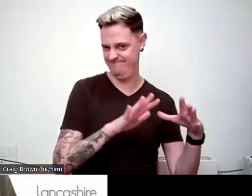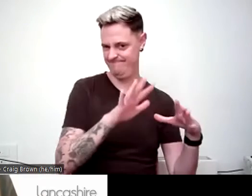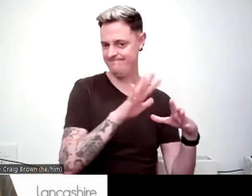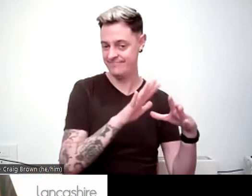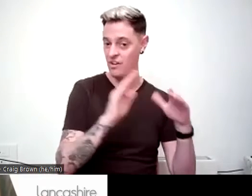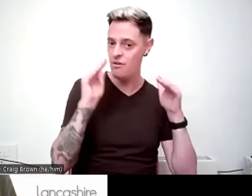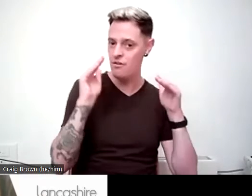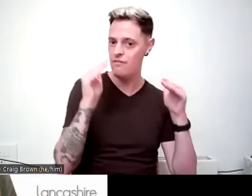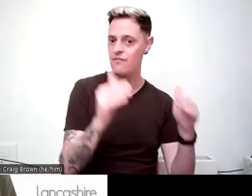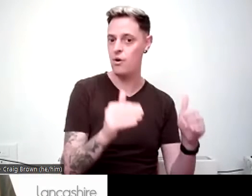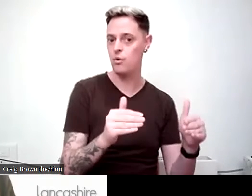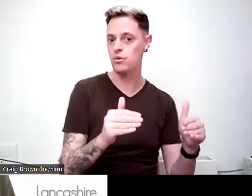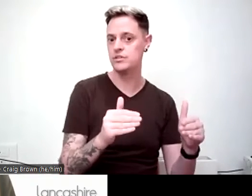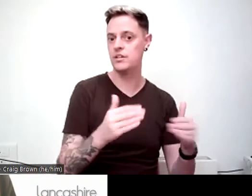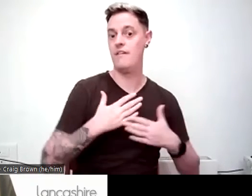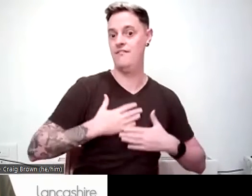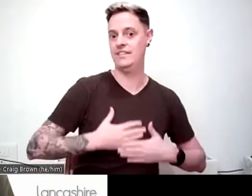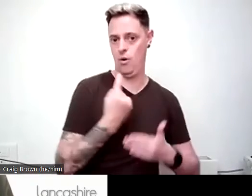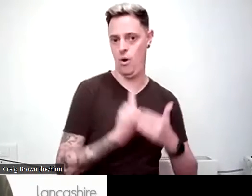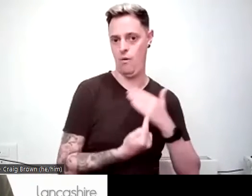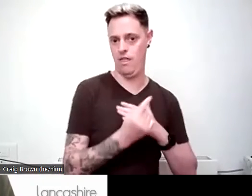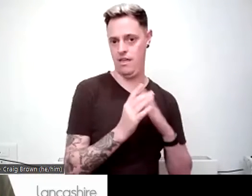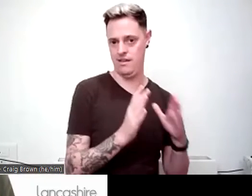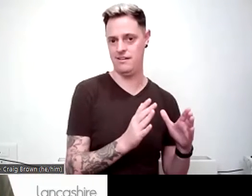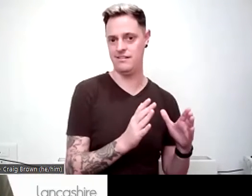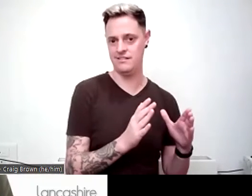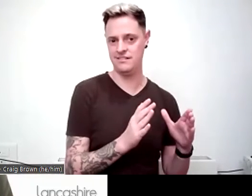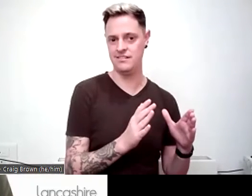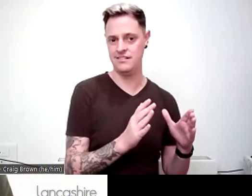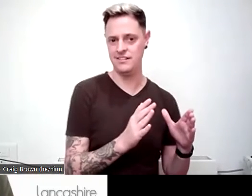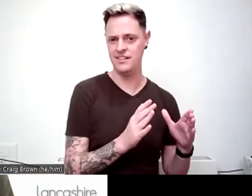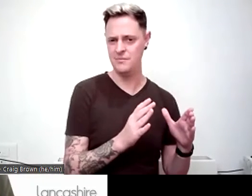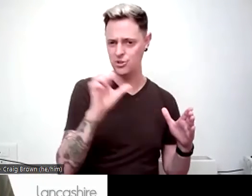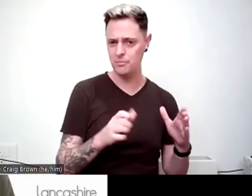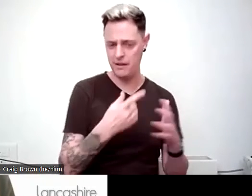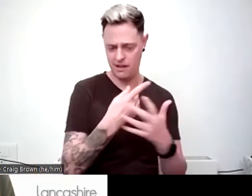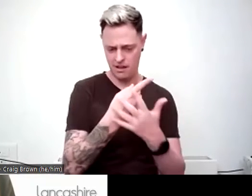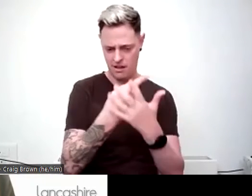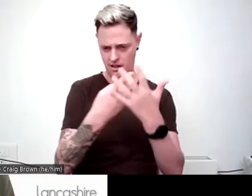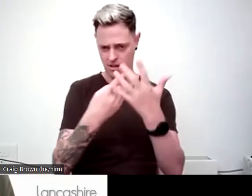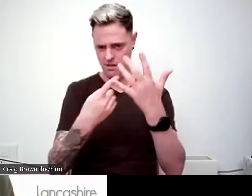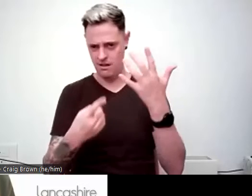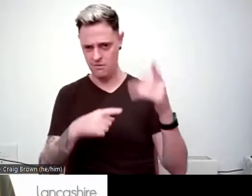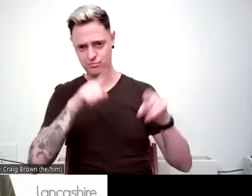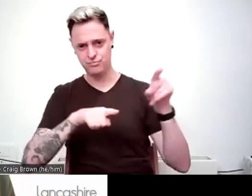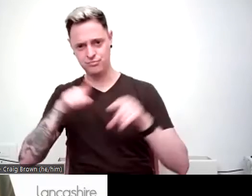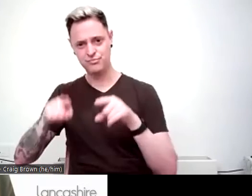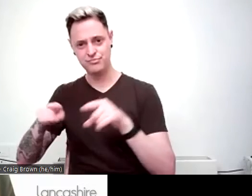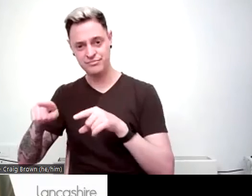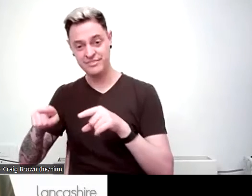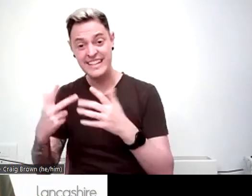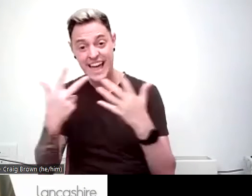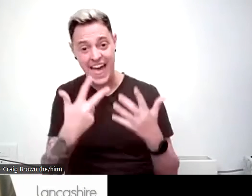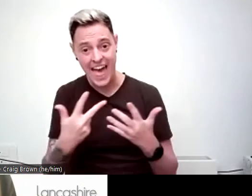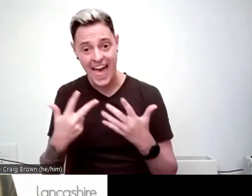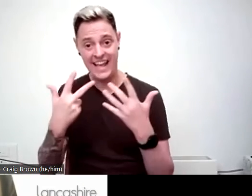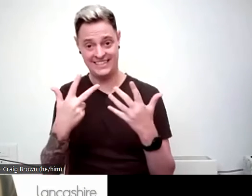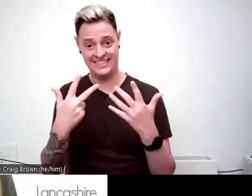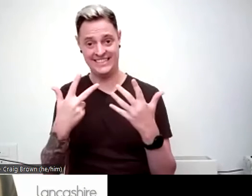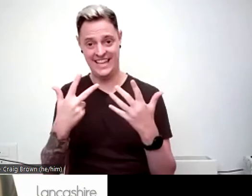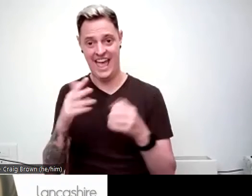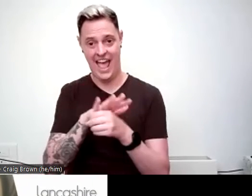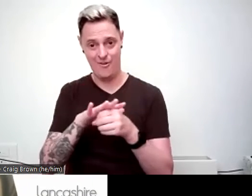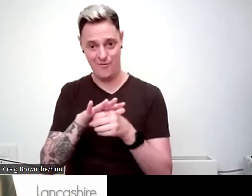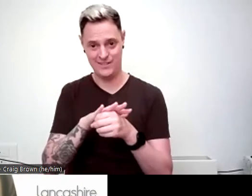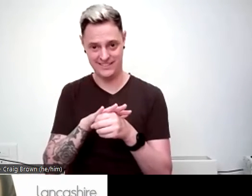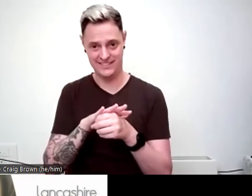on the physical side of yoga, which is only one part of it. There's 8 limbs of yoga, and that's just